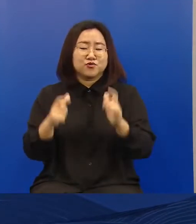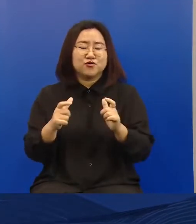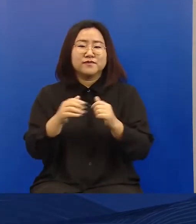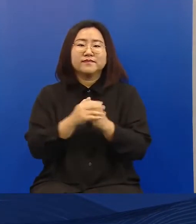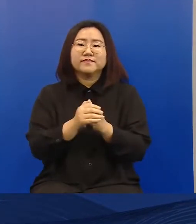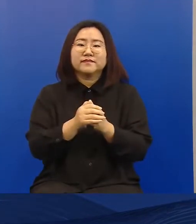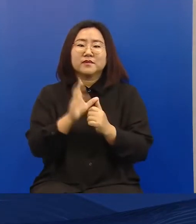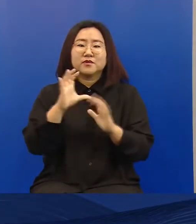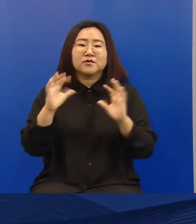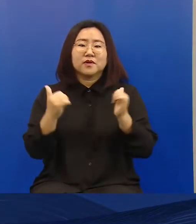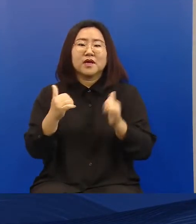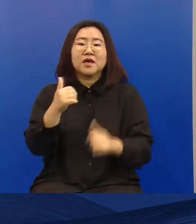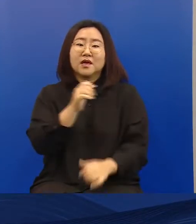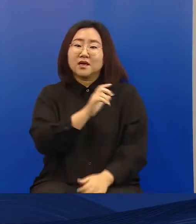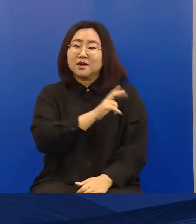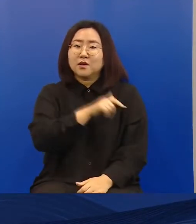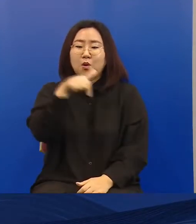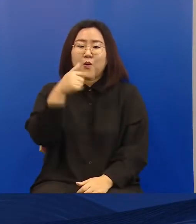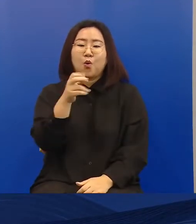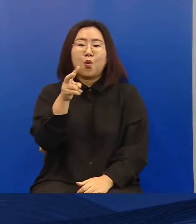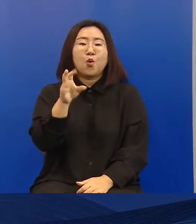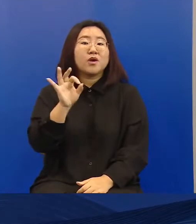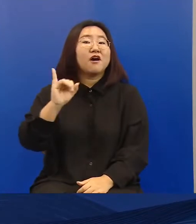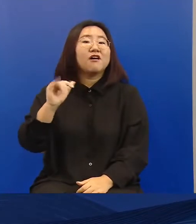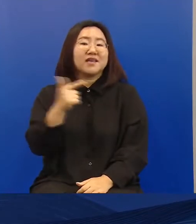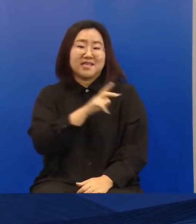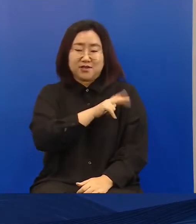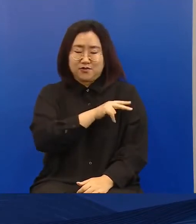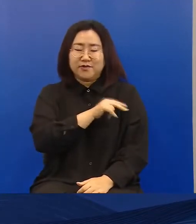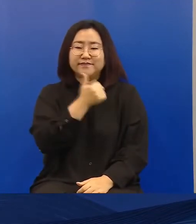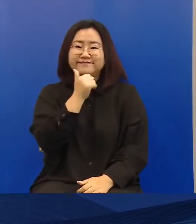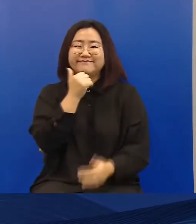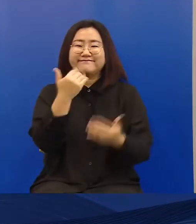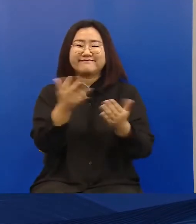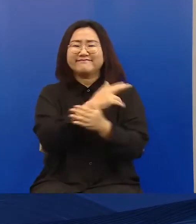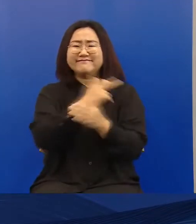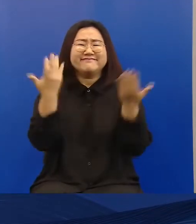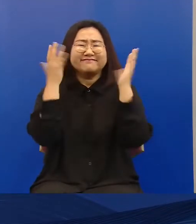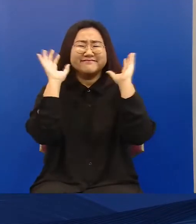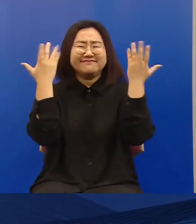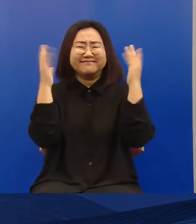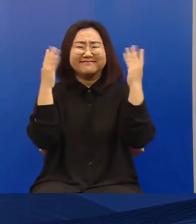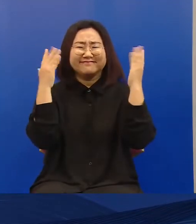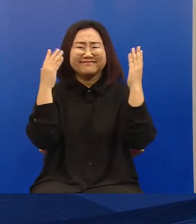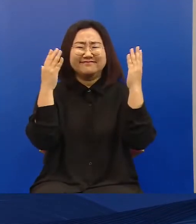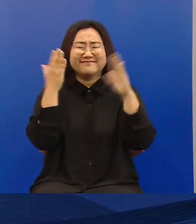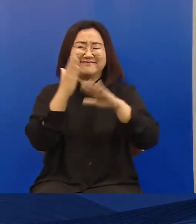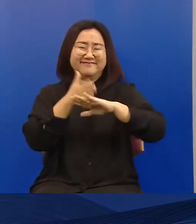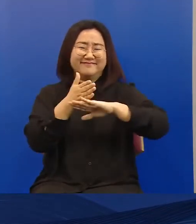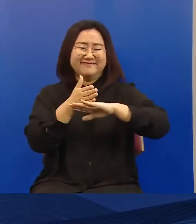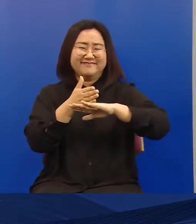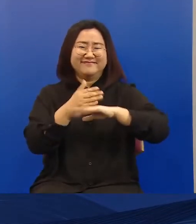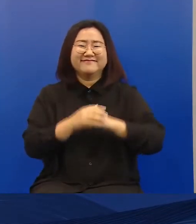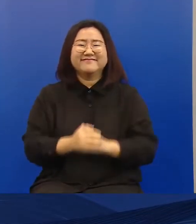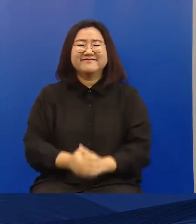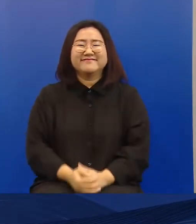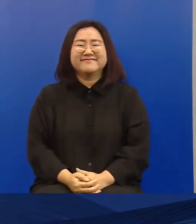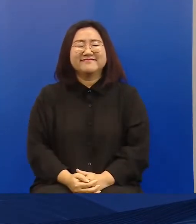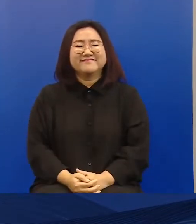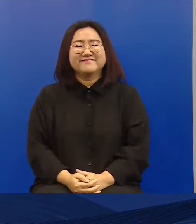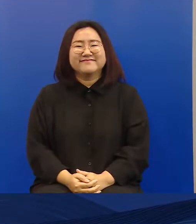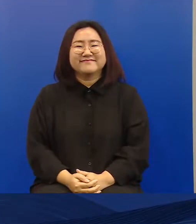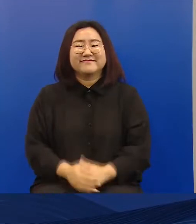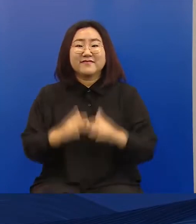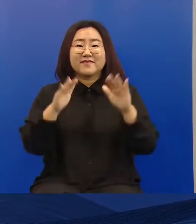From the local district of Ansan, Danwon-gukap, member of the National Assembly, Ko Young-in, please